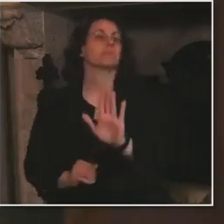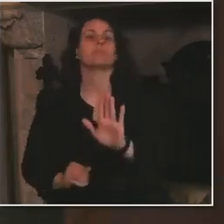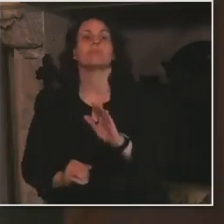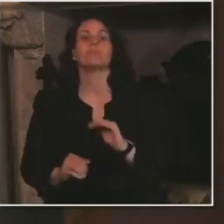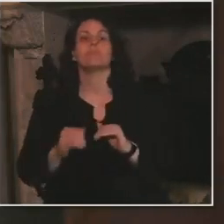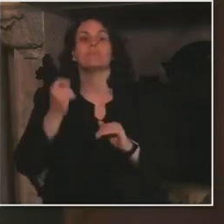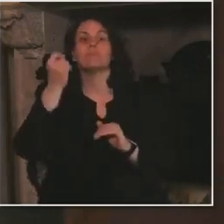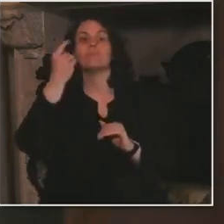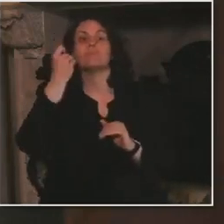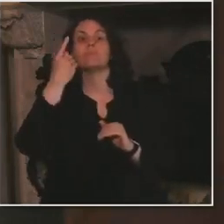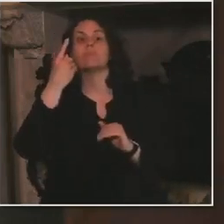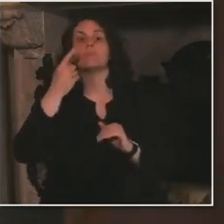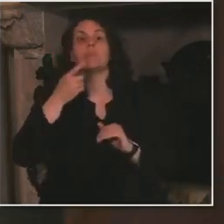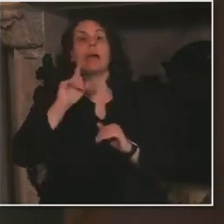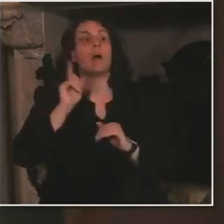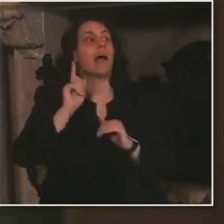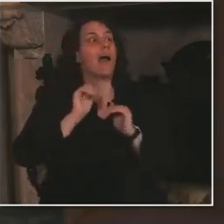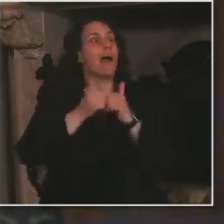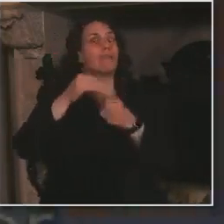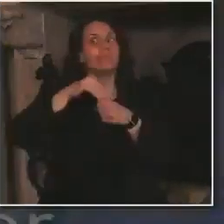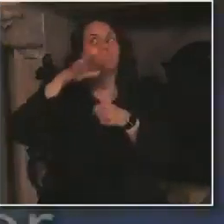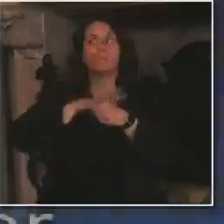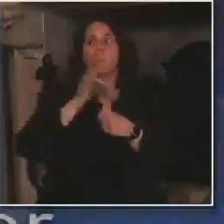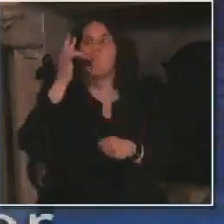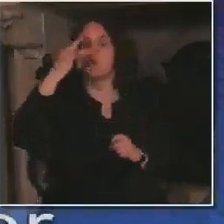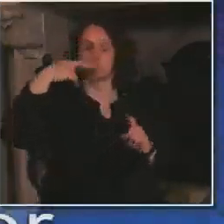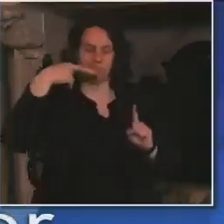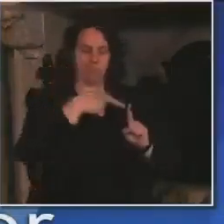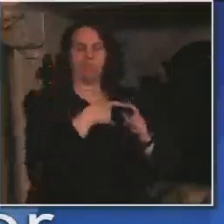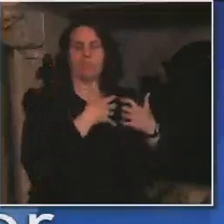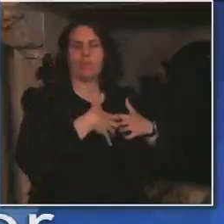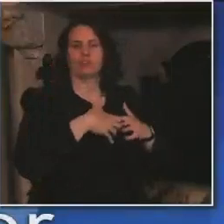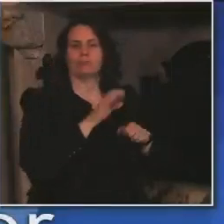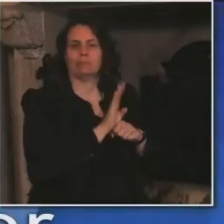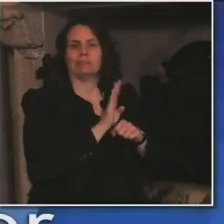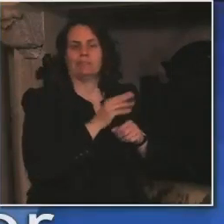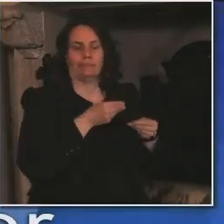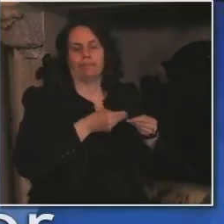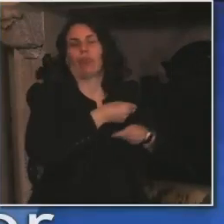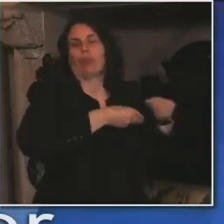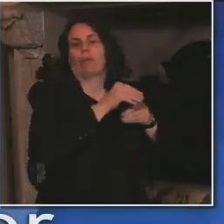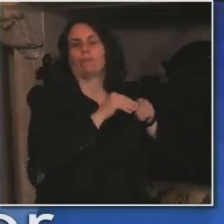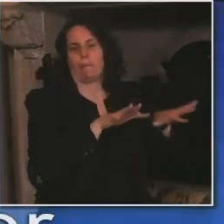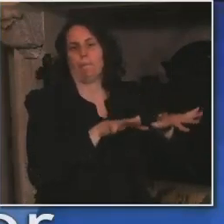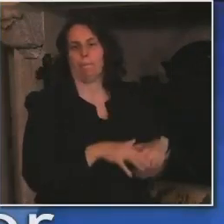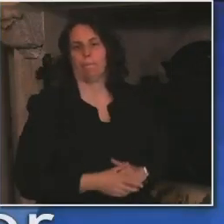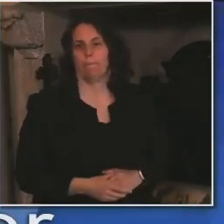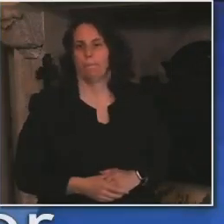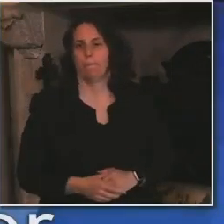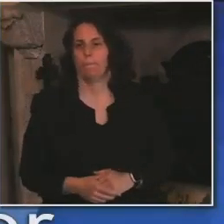workplace. Thank you, Haley. Now to Brianna Riley from the Cap Times. Brianna?